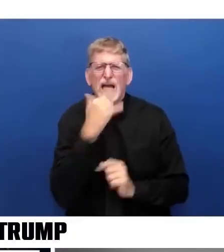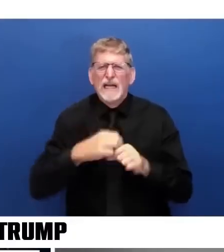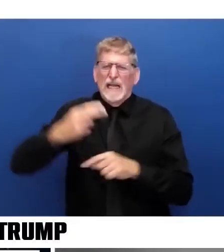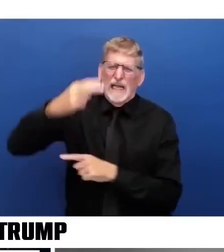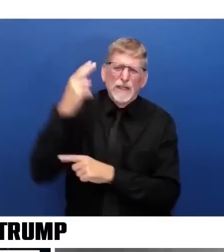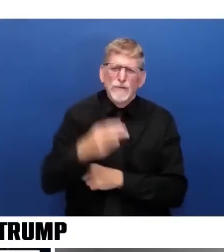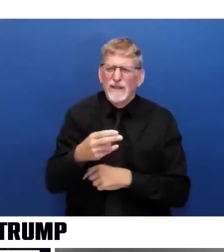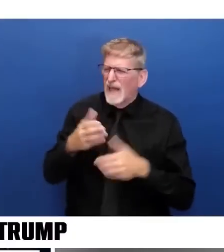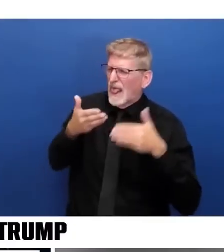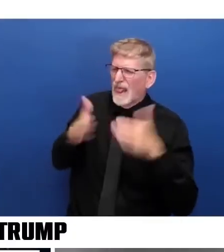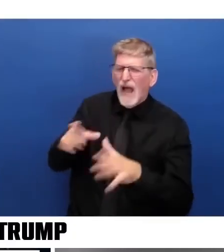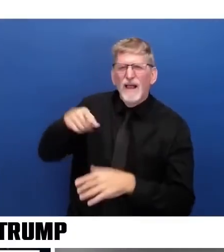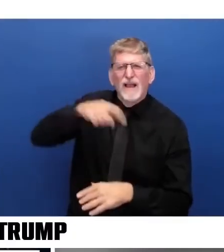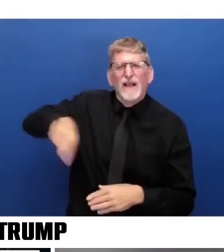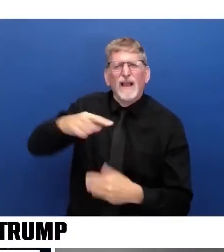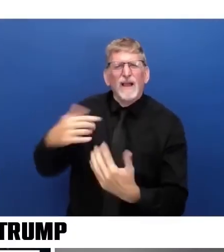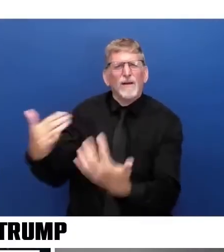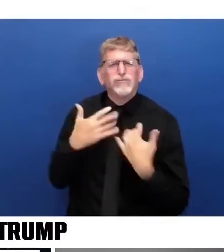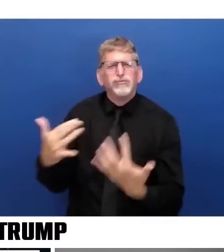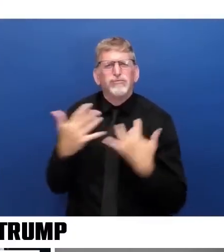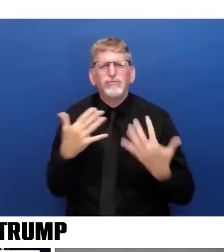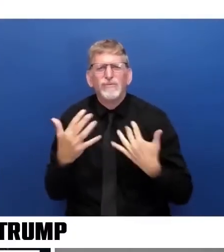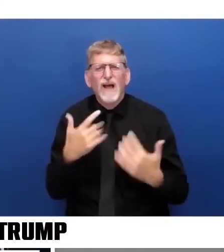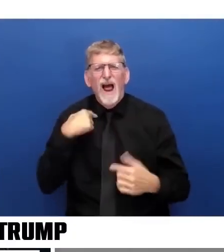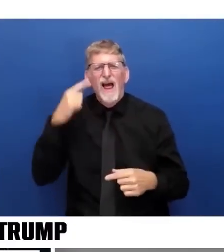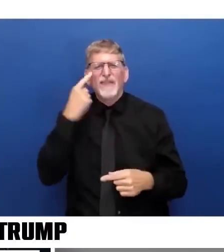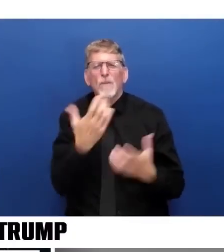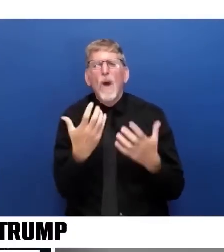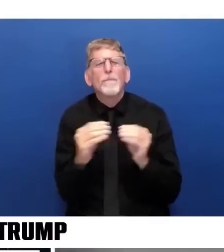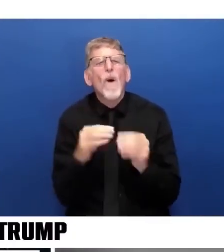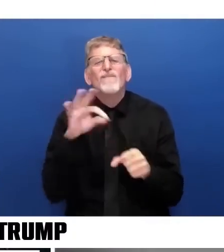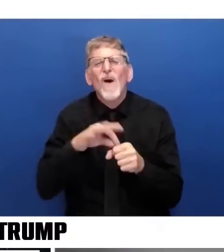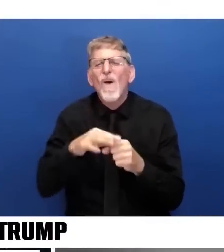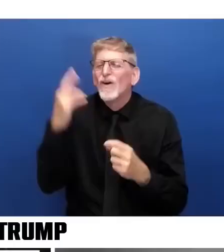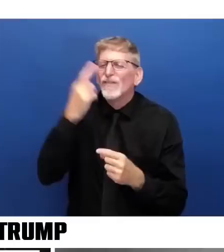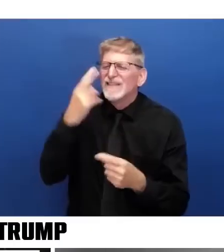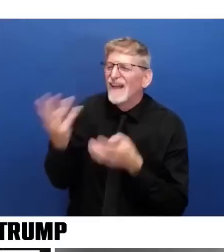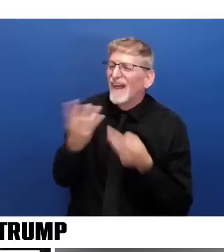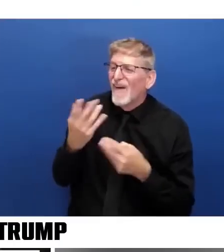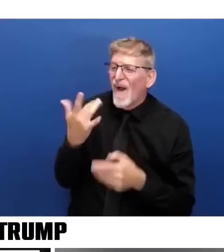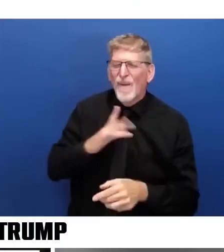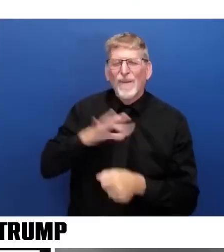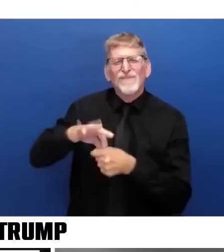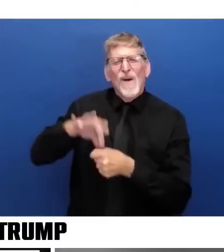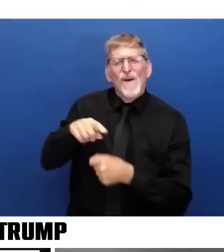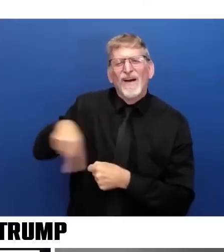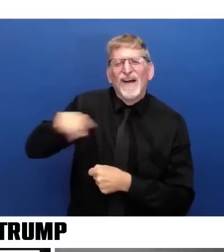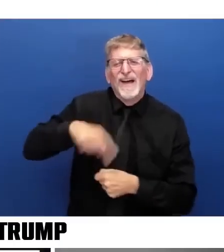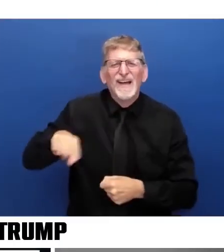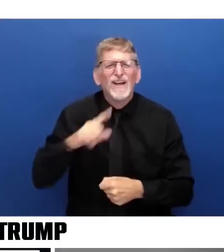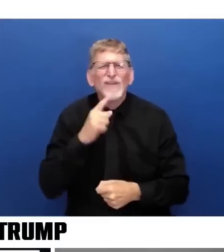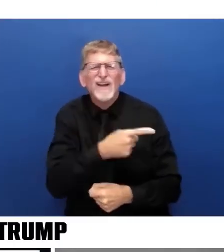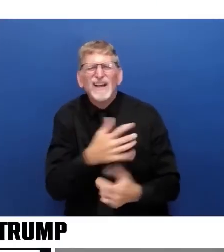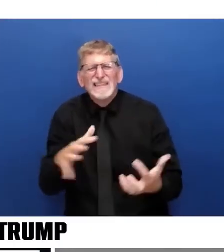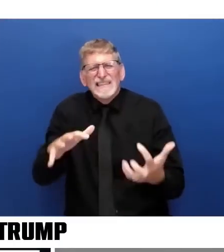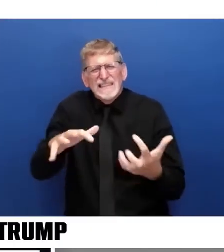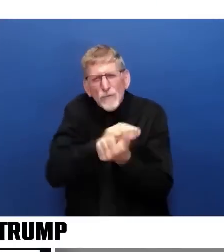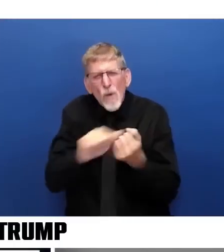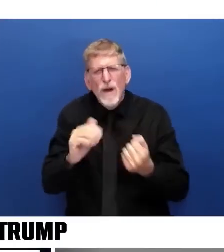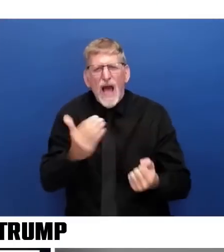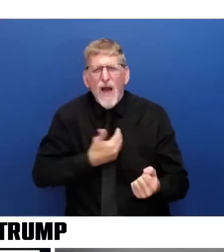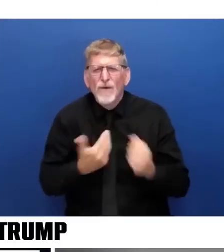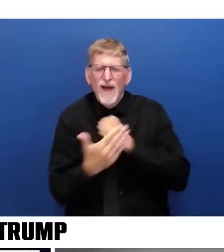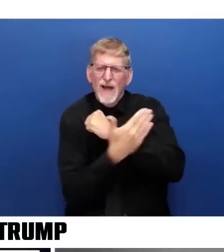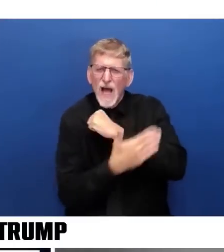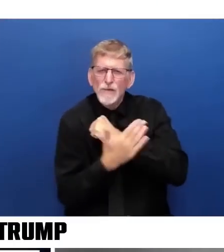did it because they think they're going to get votes. But it's not worth it because they're destroying the fabric of our country by what they've done.